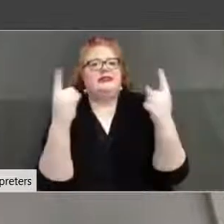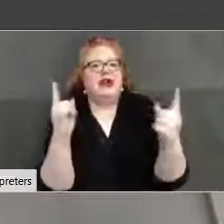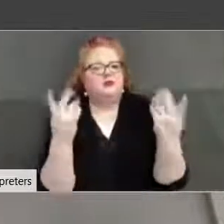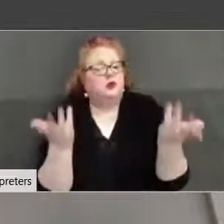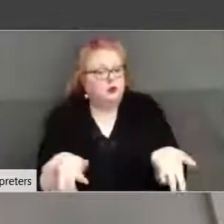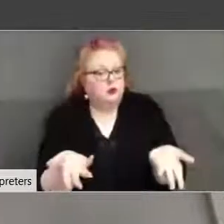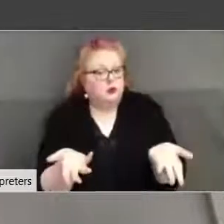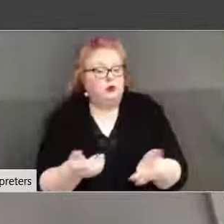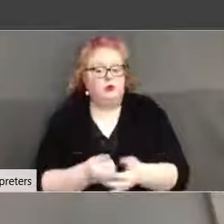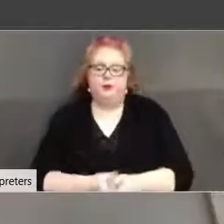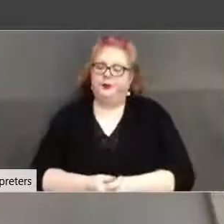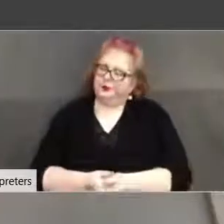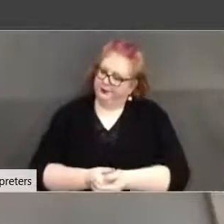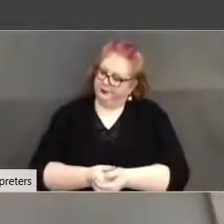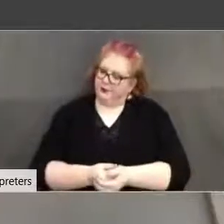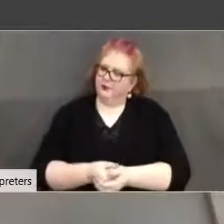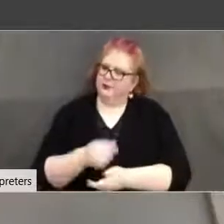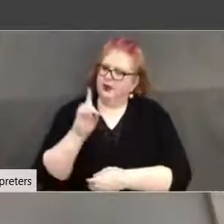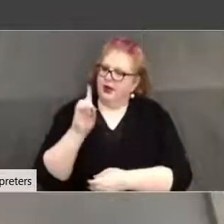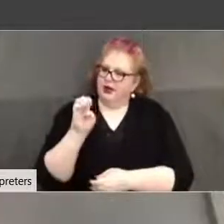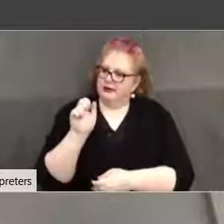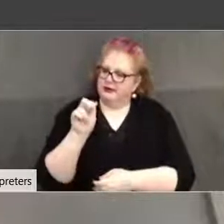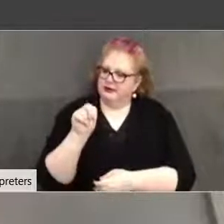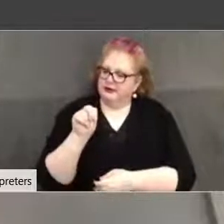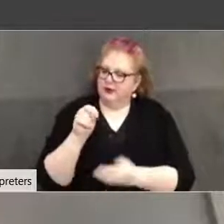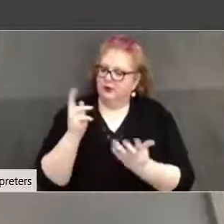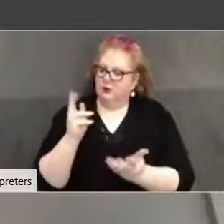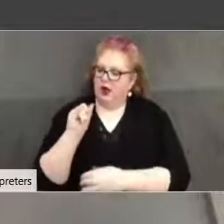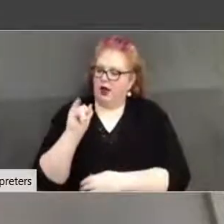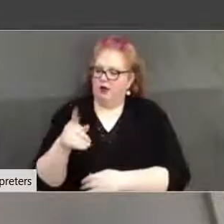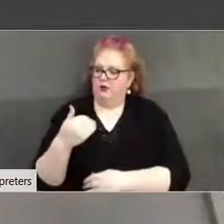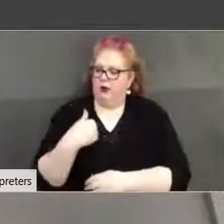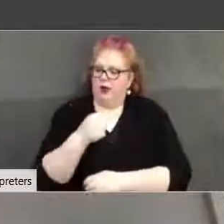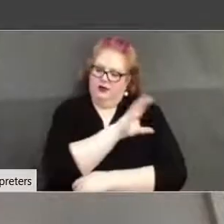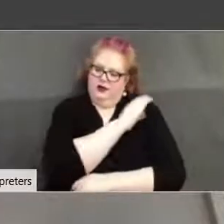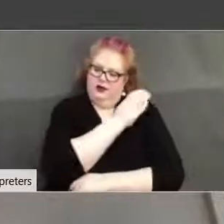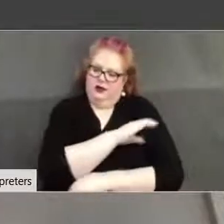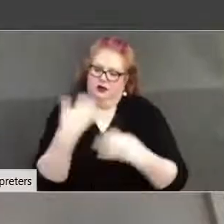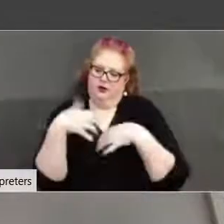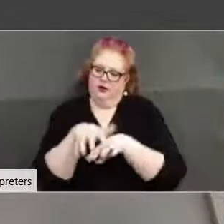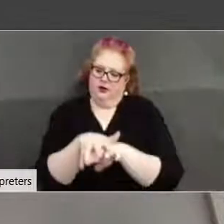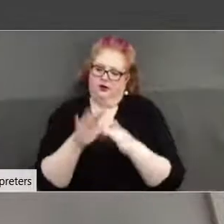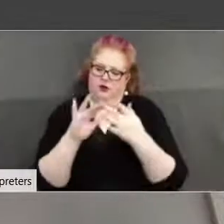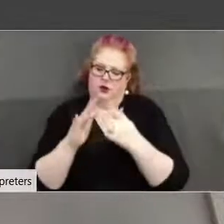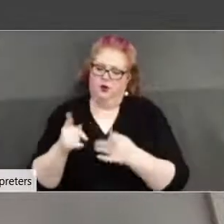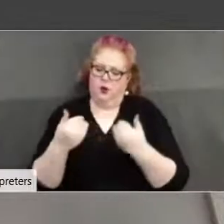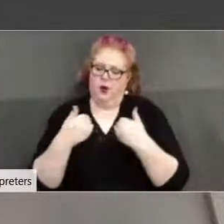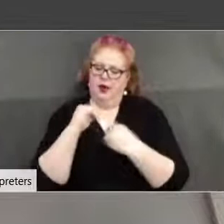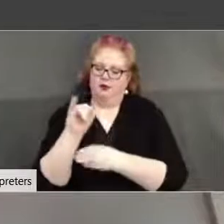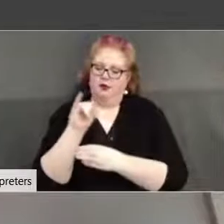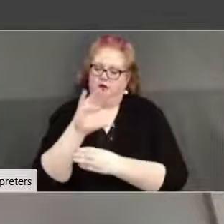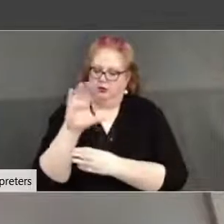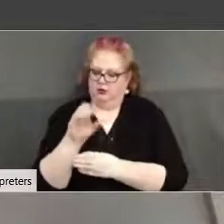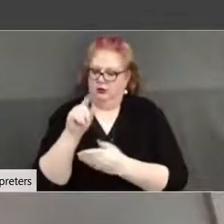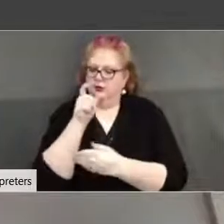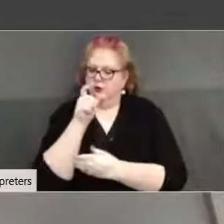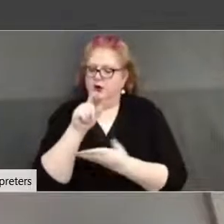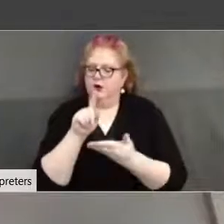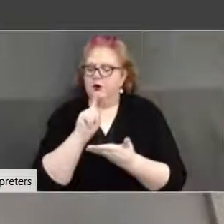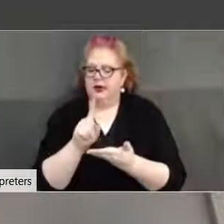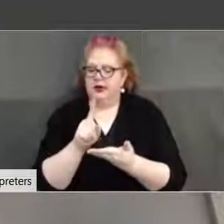Not, if you have a clinically integrated network, you have a insurance company that is the fiduciary of the